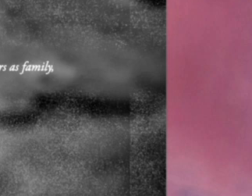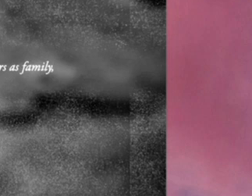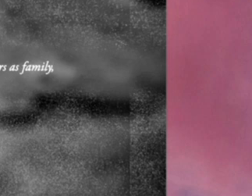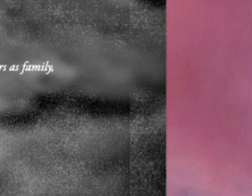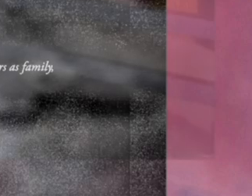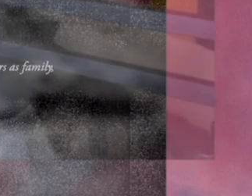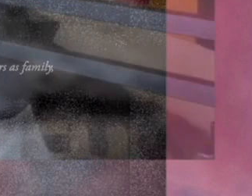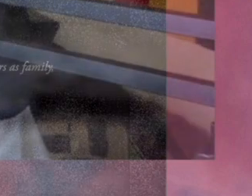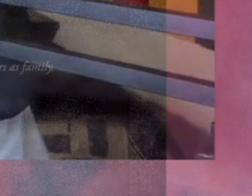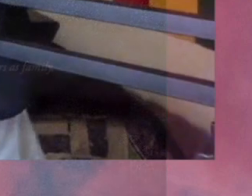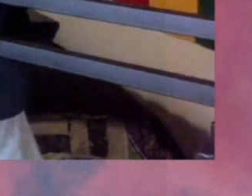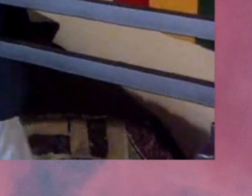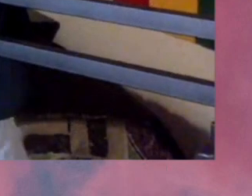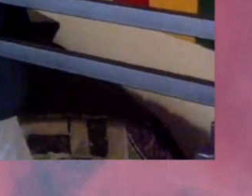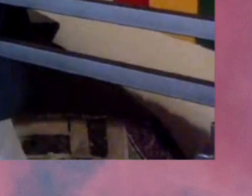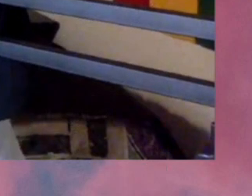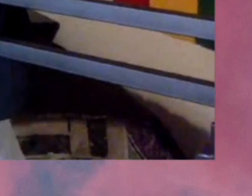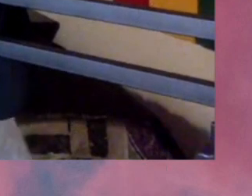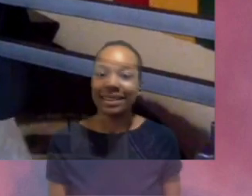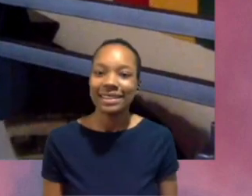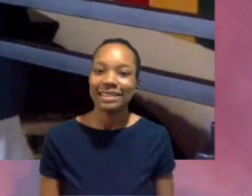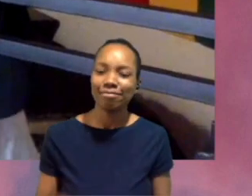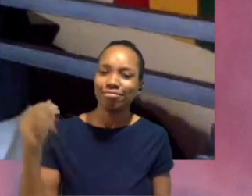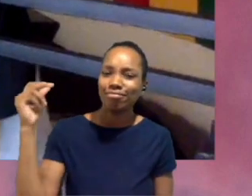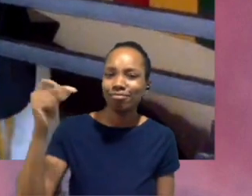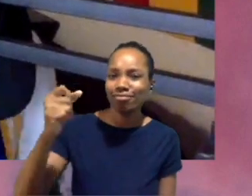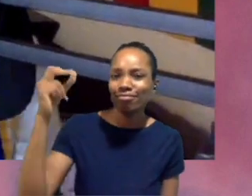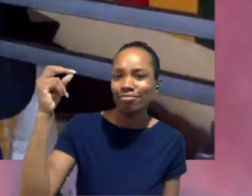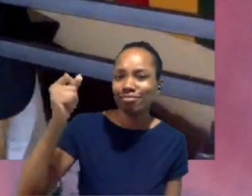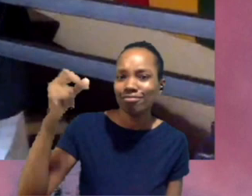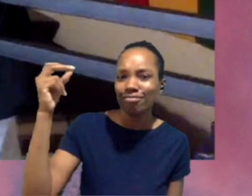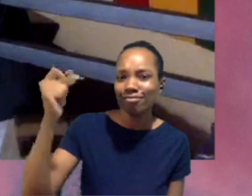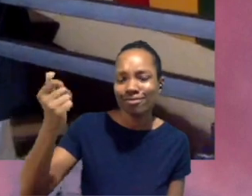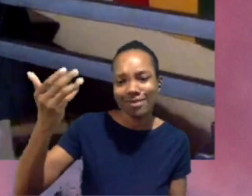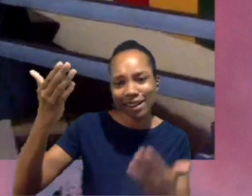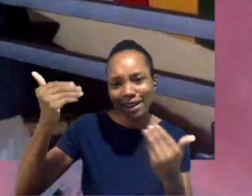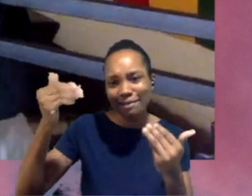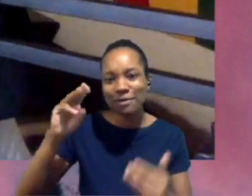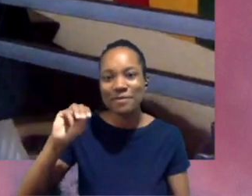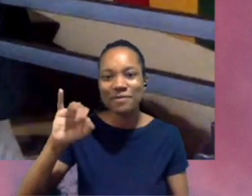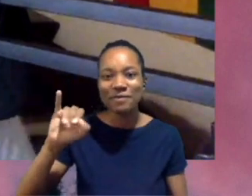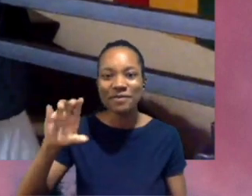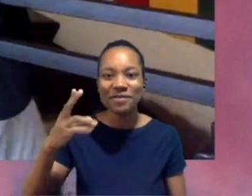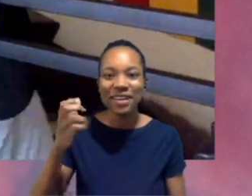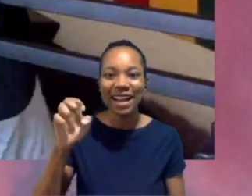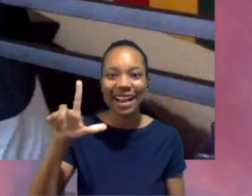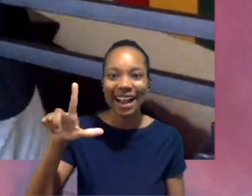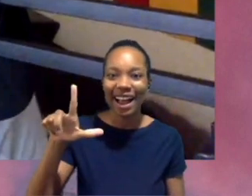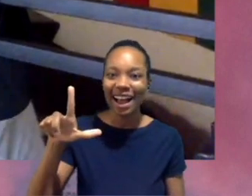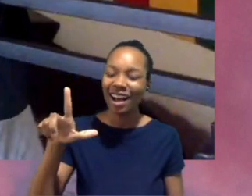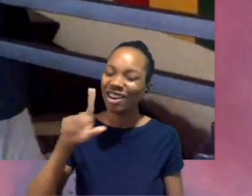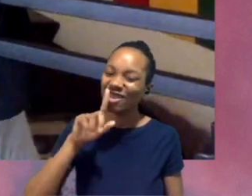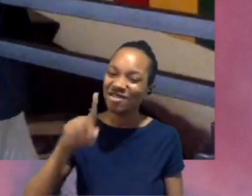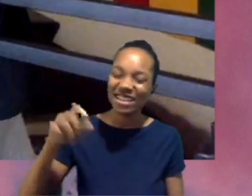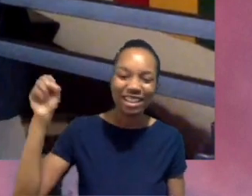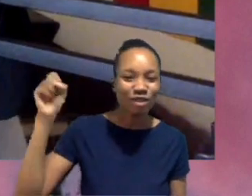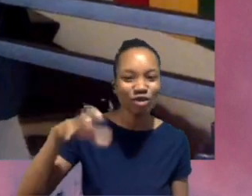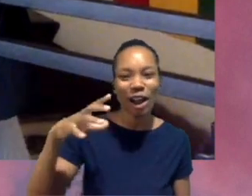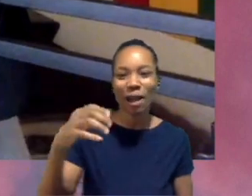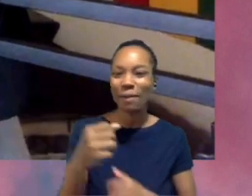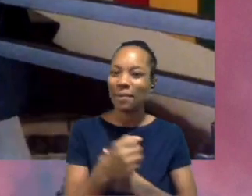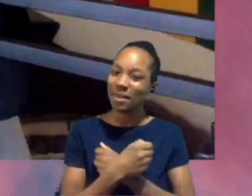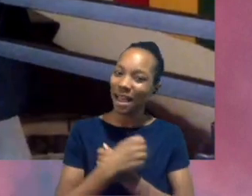keep making more. I'm a brown skin. Ooh, come on, thank you, Michael. Y'all drop some love in the comments if you heard Michael say something that you felt.